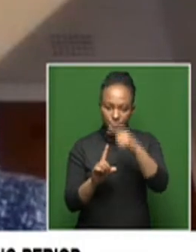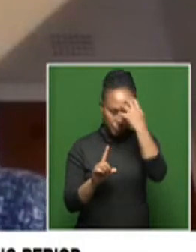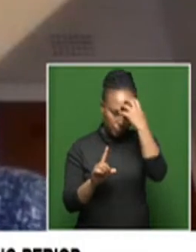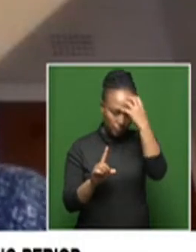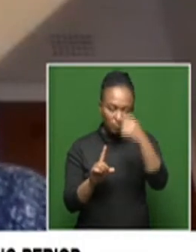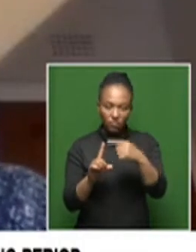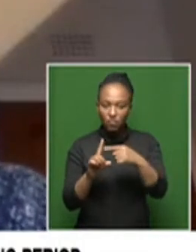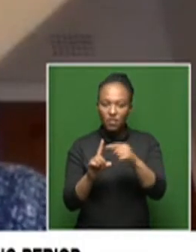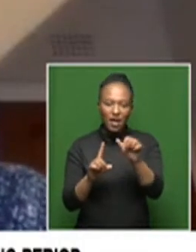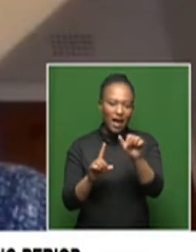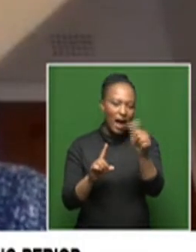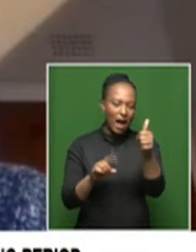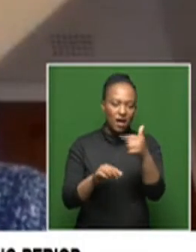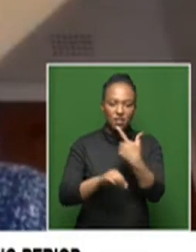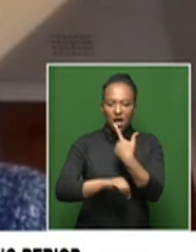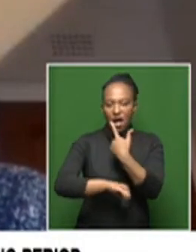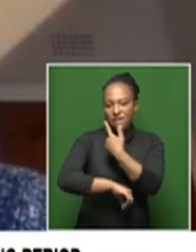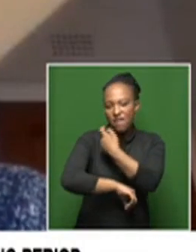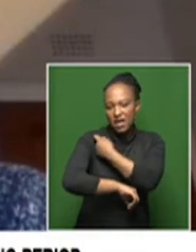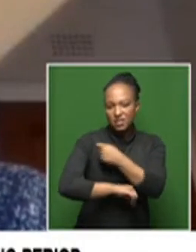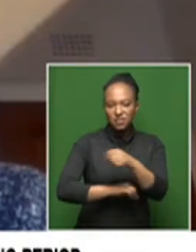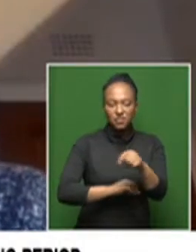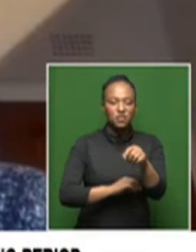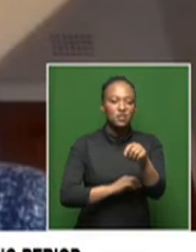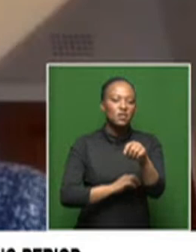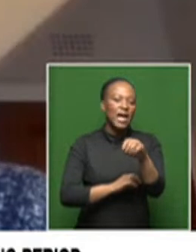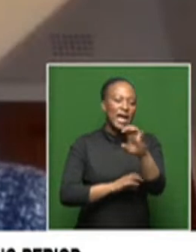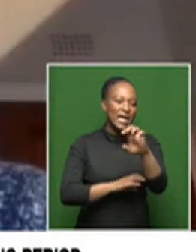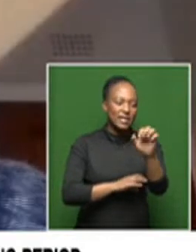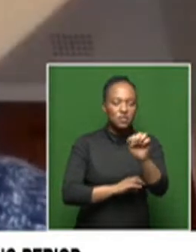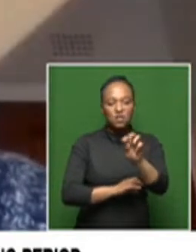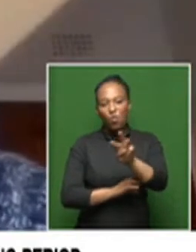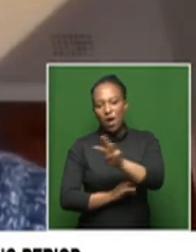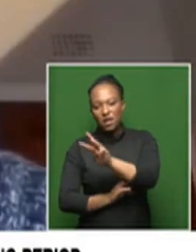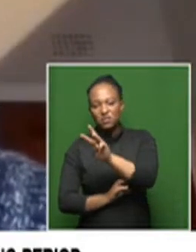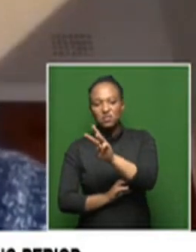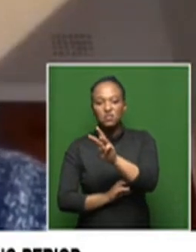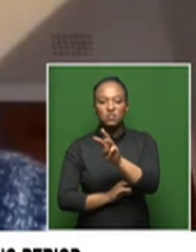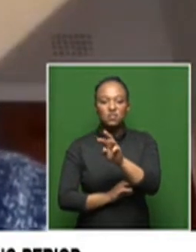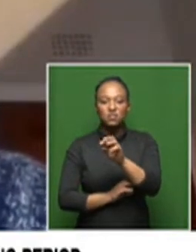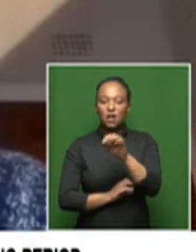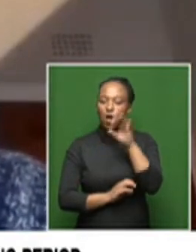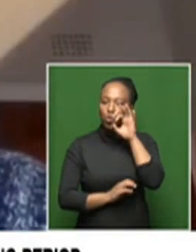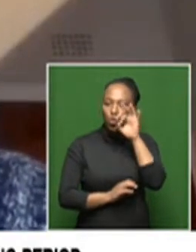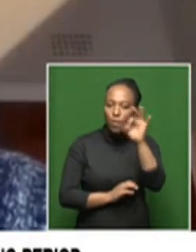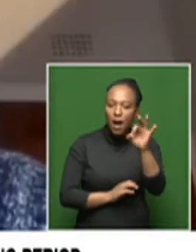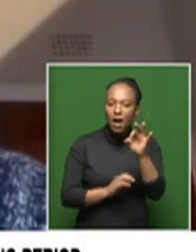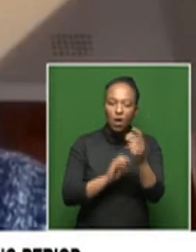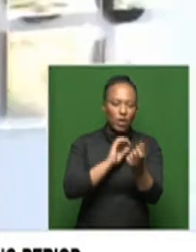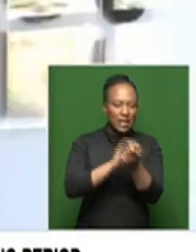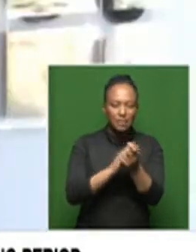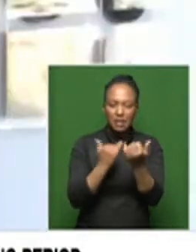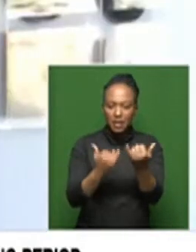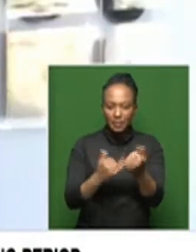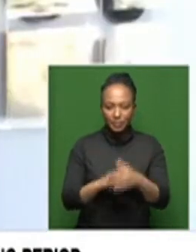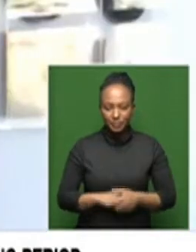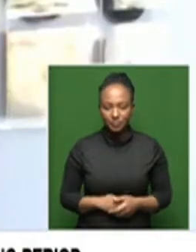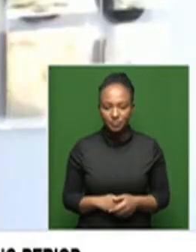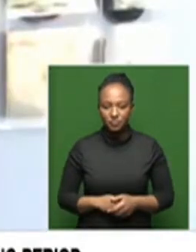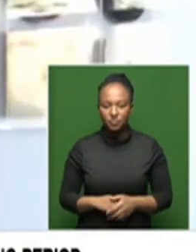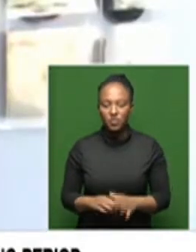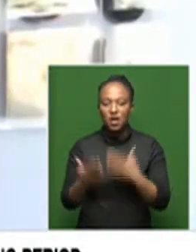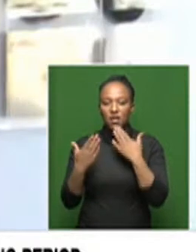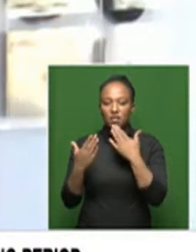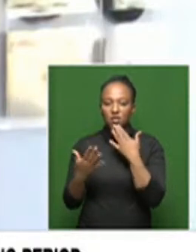us about what the other vaccines from the East and the West, from Cuba, and what's happening with those. Thank you so much. No, thank you very much. And